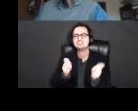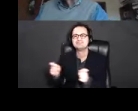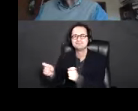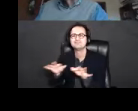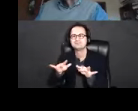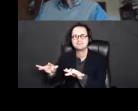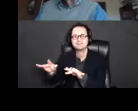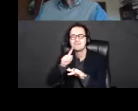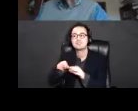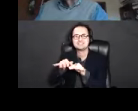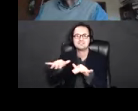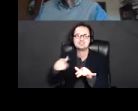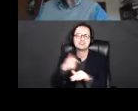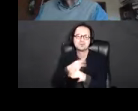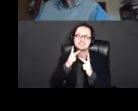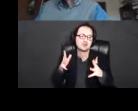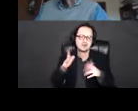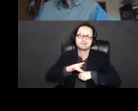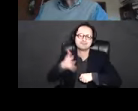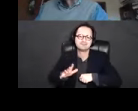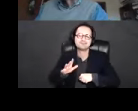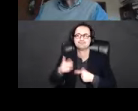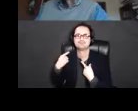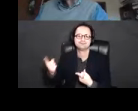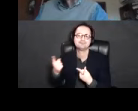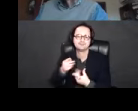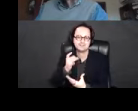mean diffusivity, as we already saw before, over the course of this intervention.